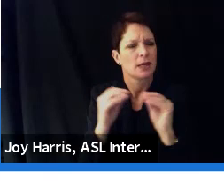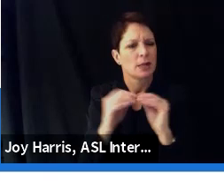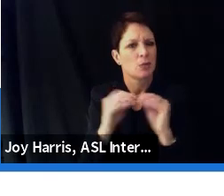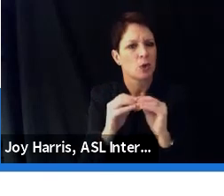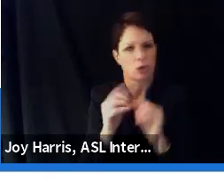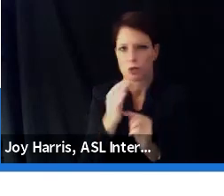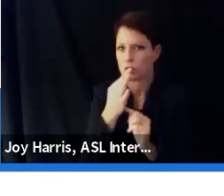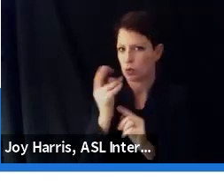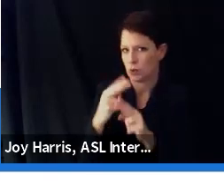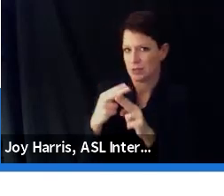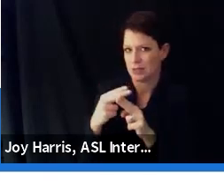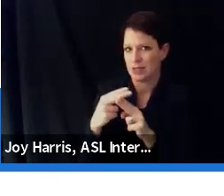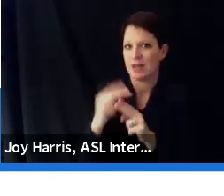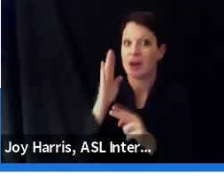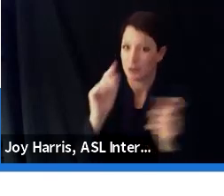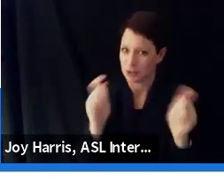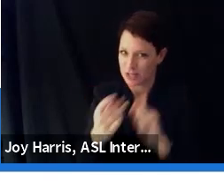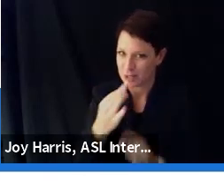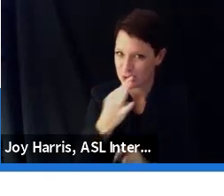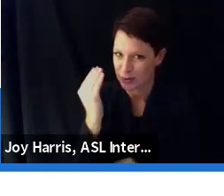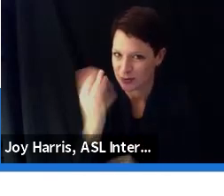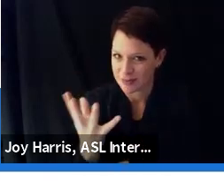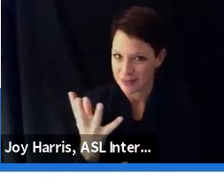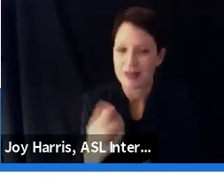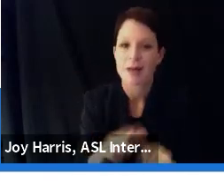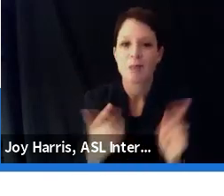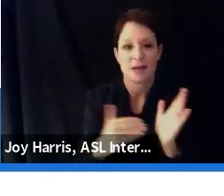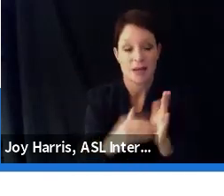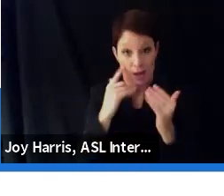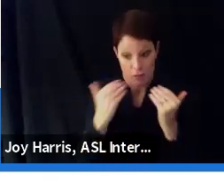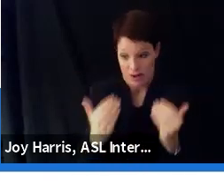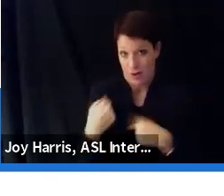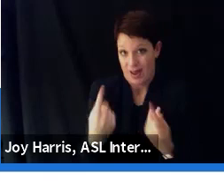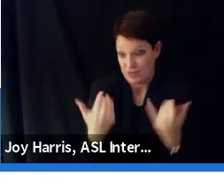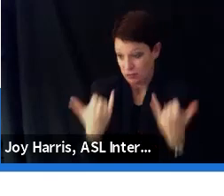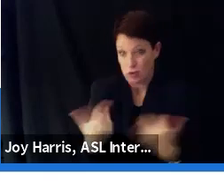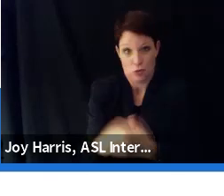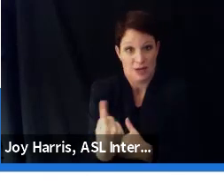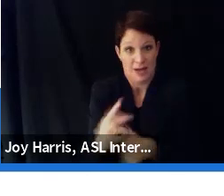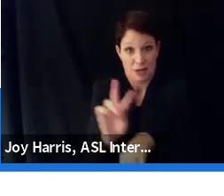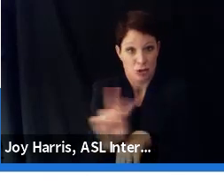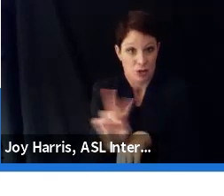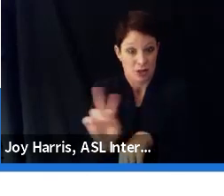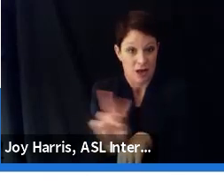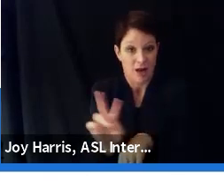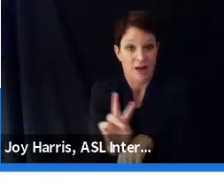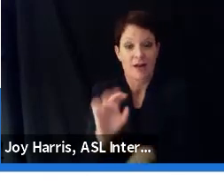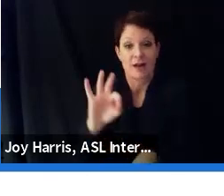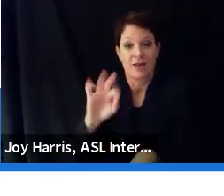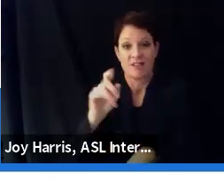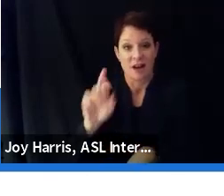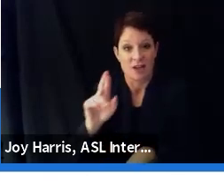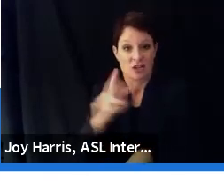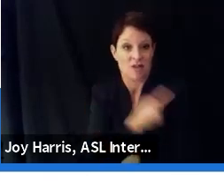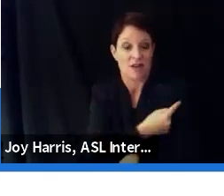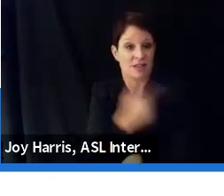a minute because that's about to change. But right now, as of today, only people who have received Pfizer vaccine for